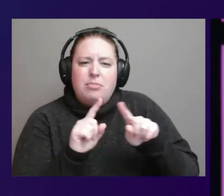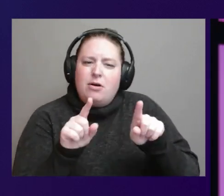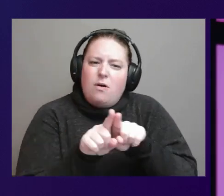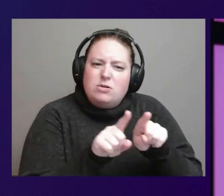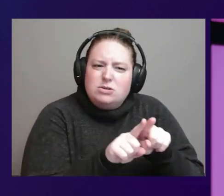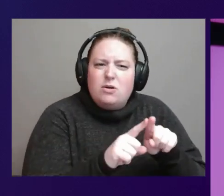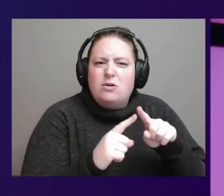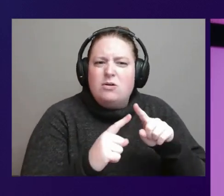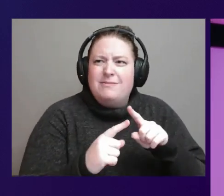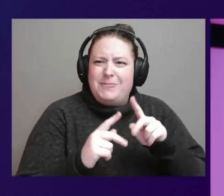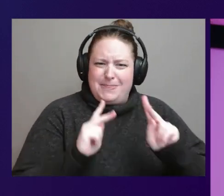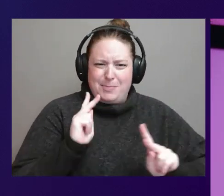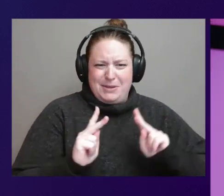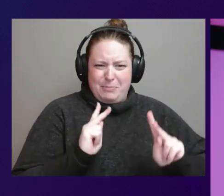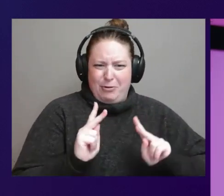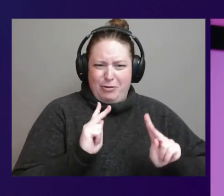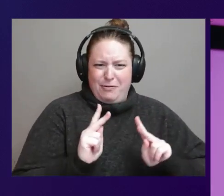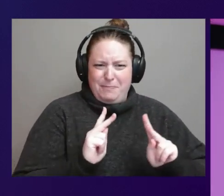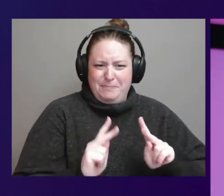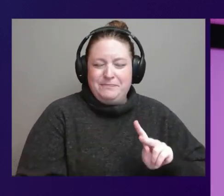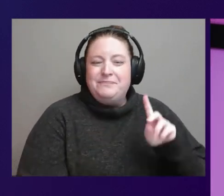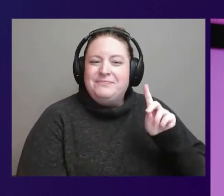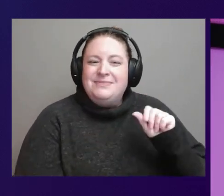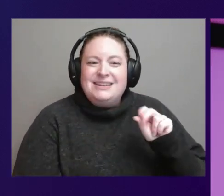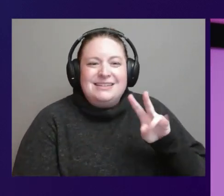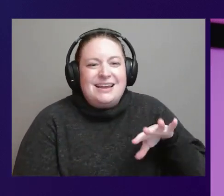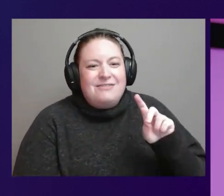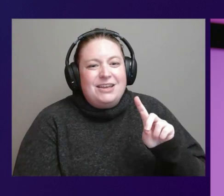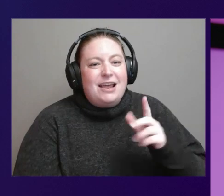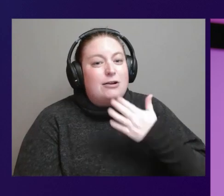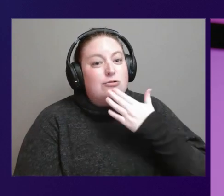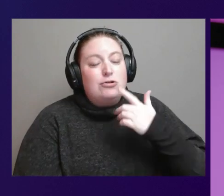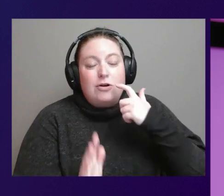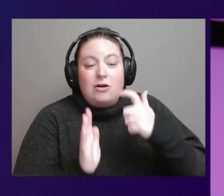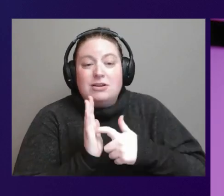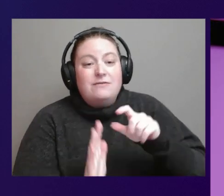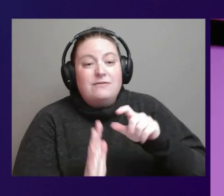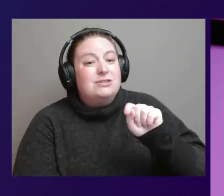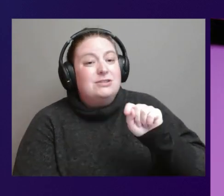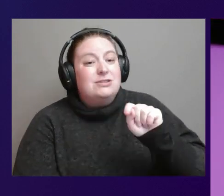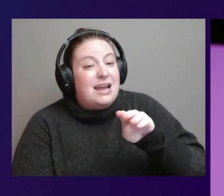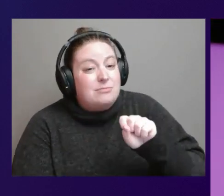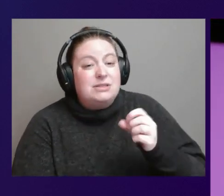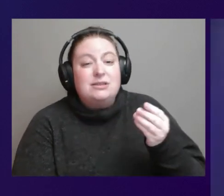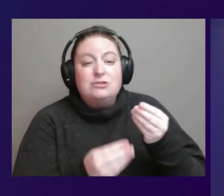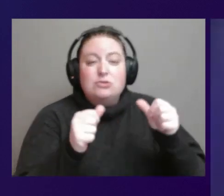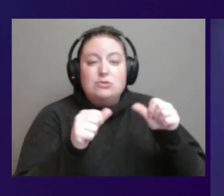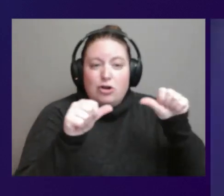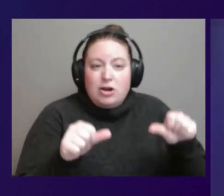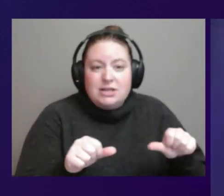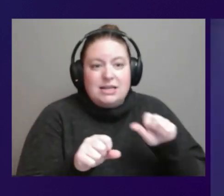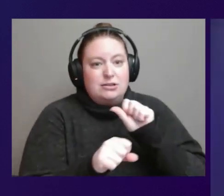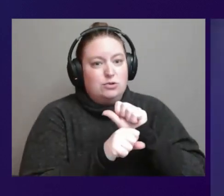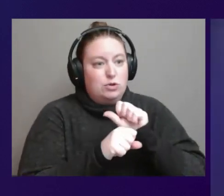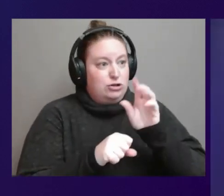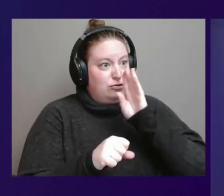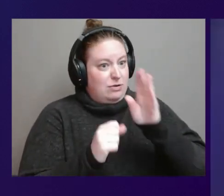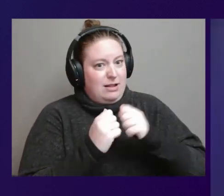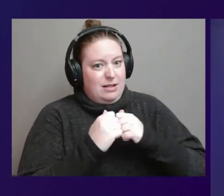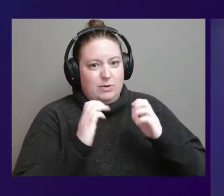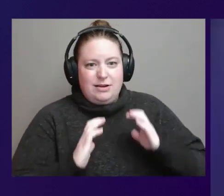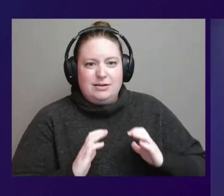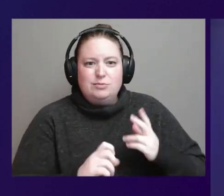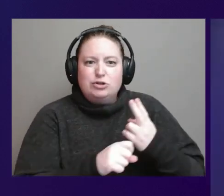some particularly good call outs for our TAMs and our solution architects that work directly with our customers to help them use the tech properly